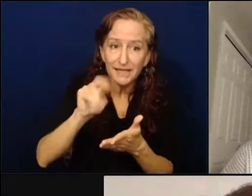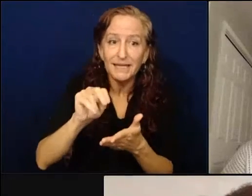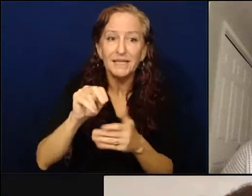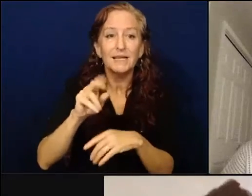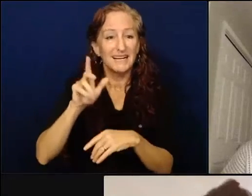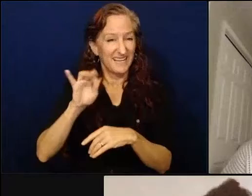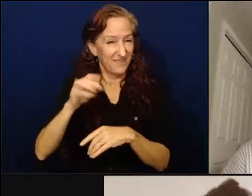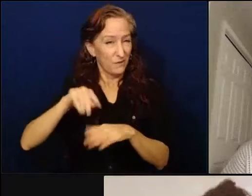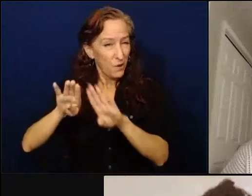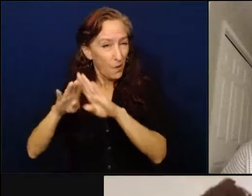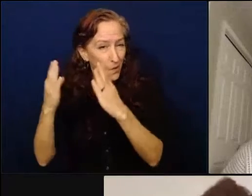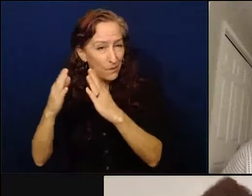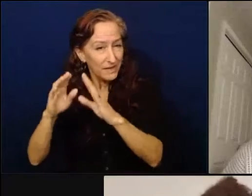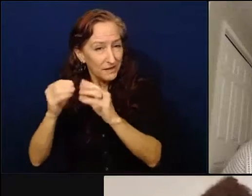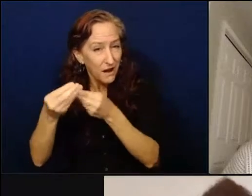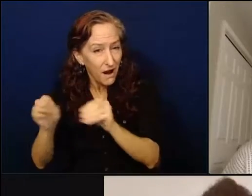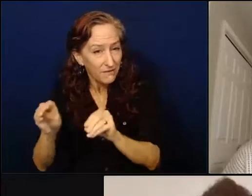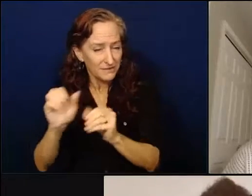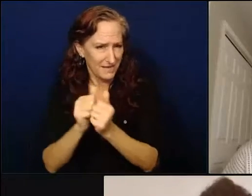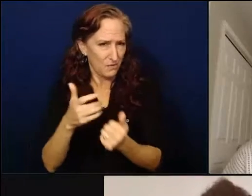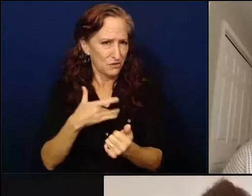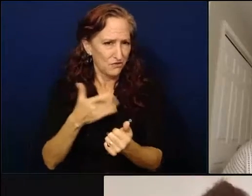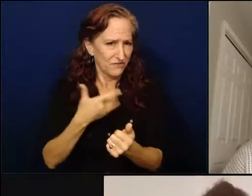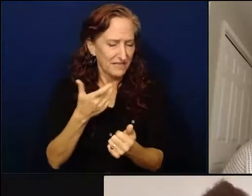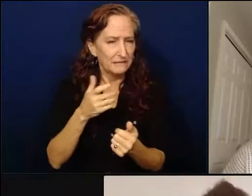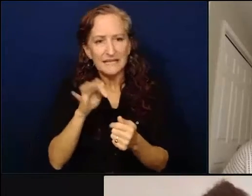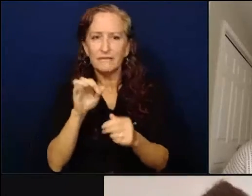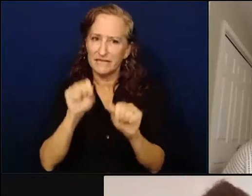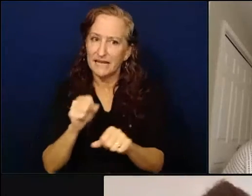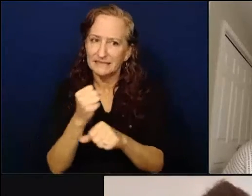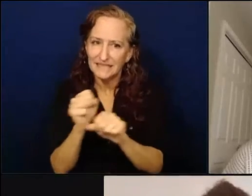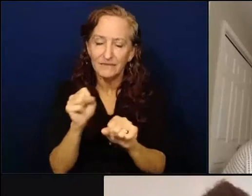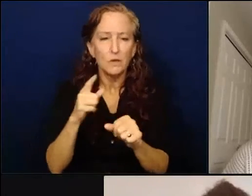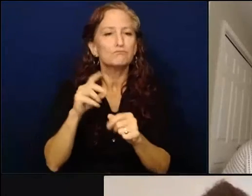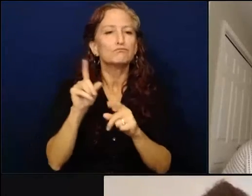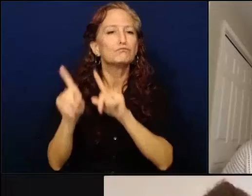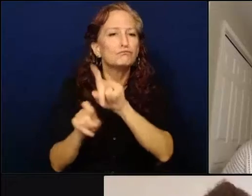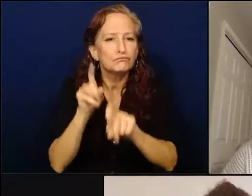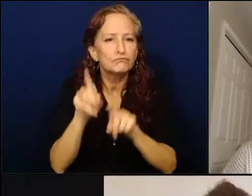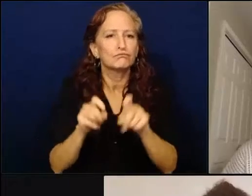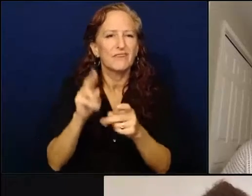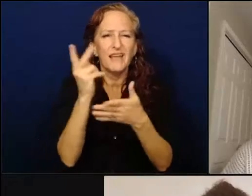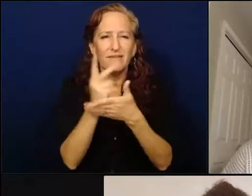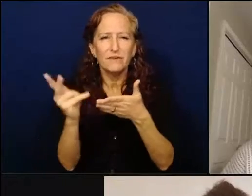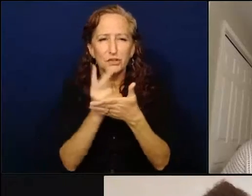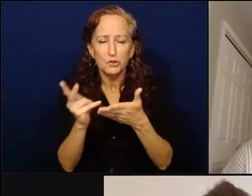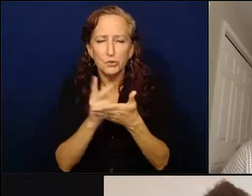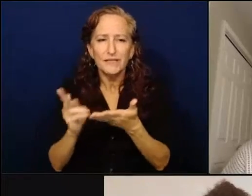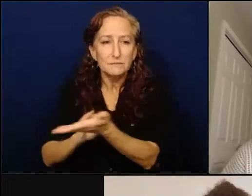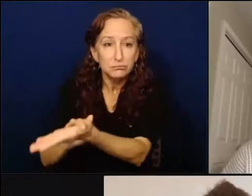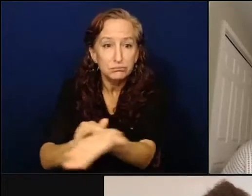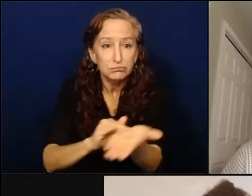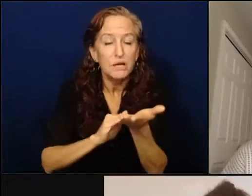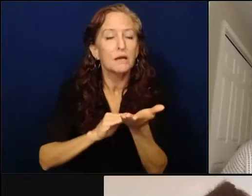how would you feel about returning to office, assuming we can do so safely? And what we've found is that there's different